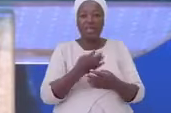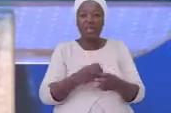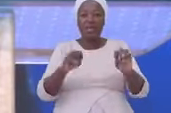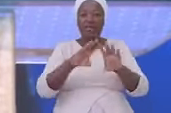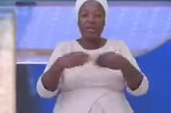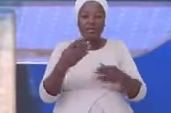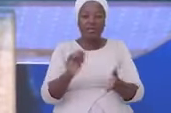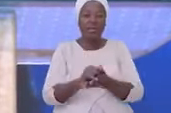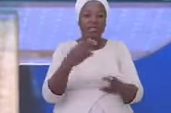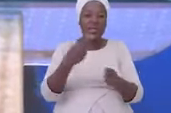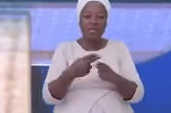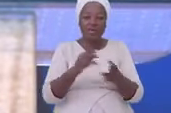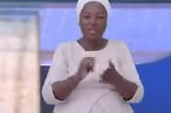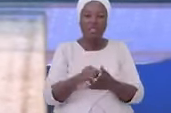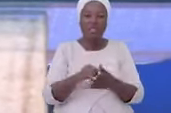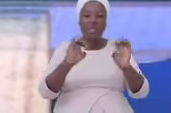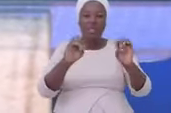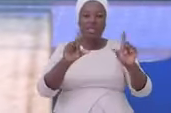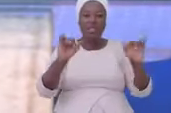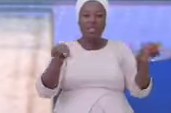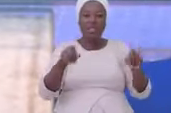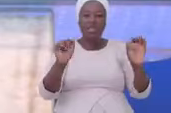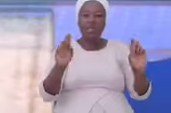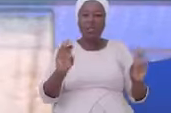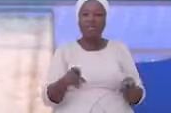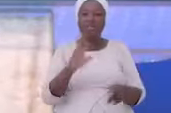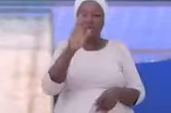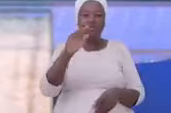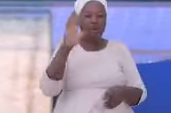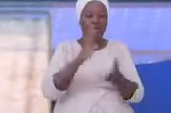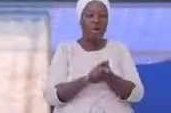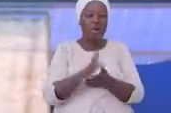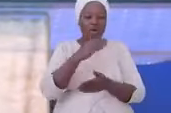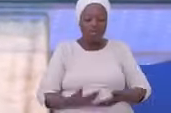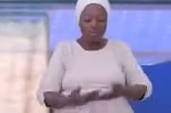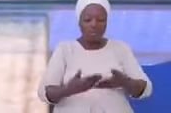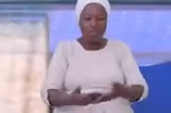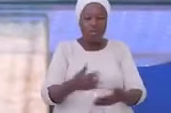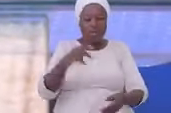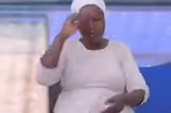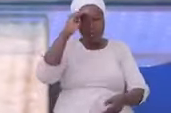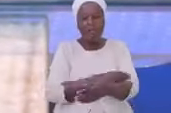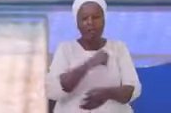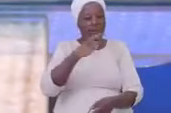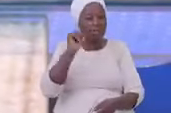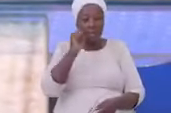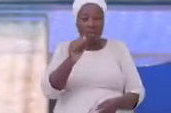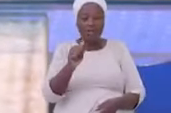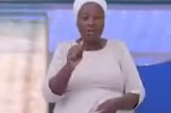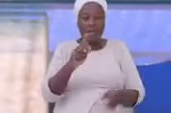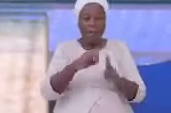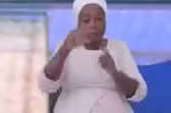Elizabeth, your wife, will have a son. Not a girl, a son. Not just a child,